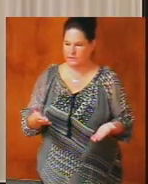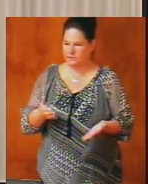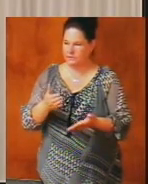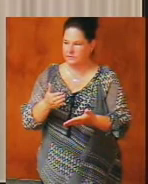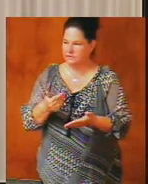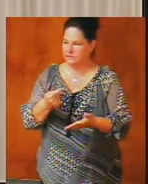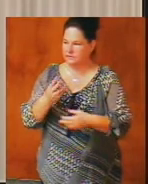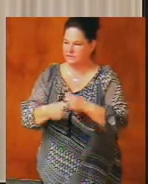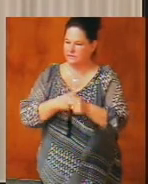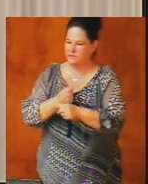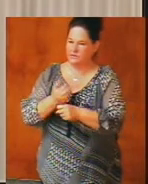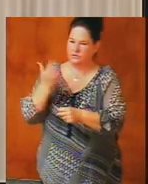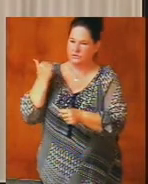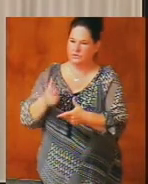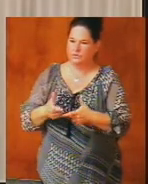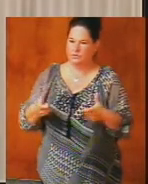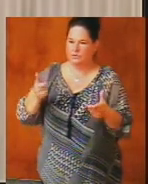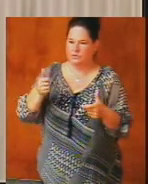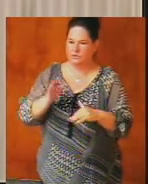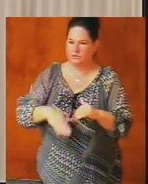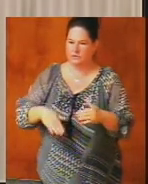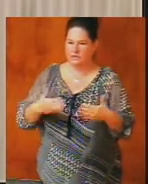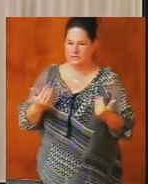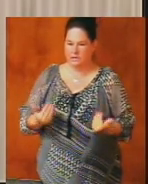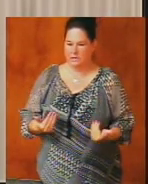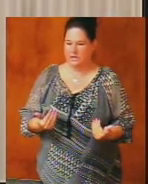some years ago, was larger than it is now,